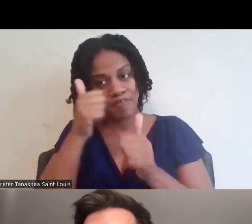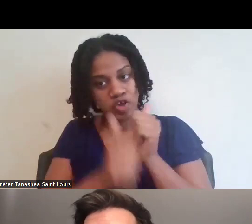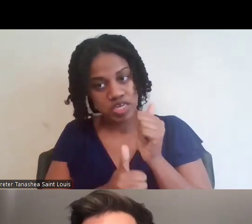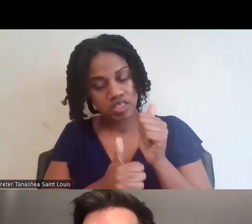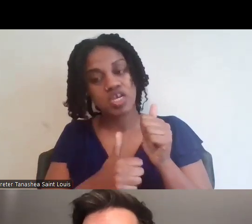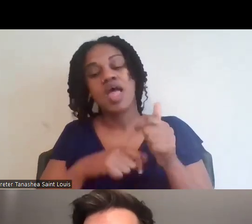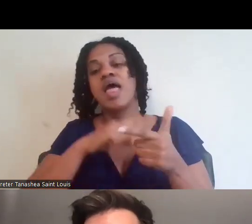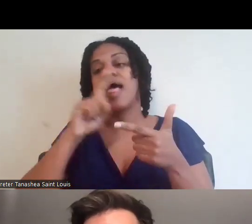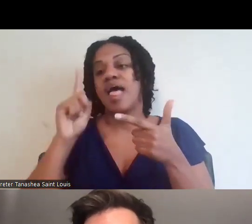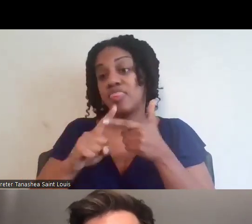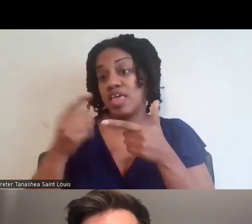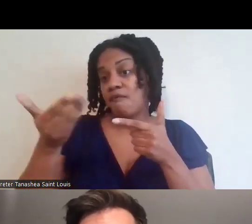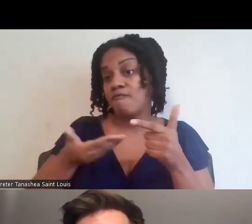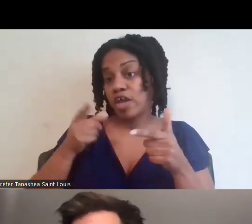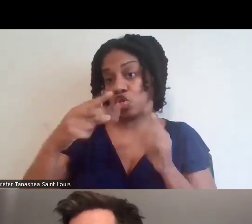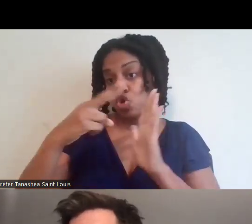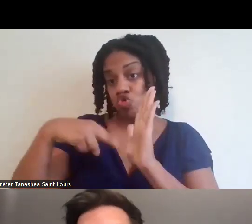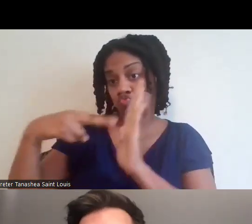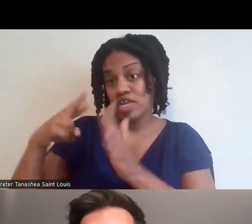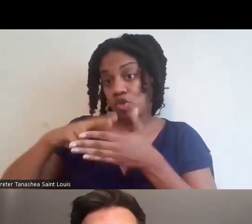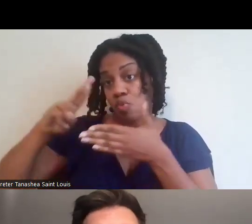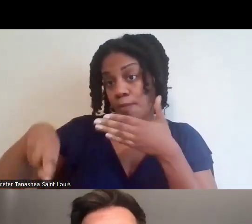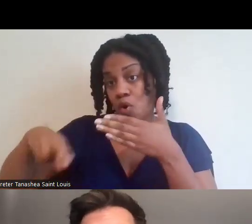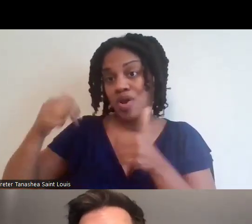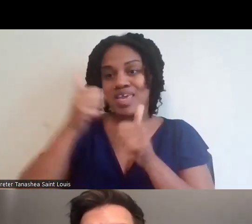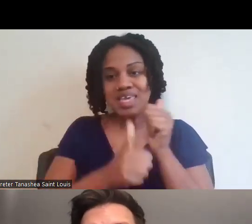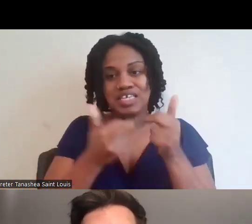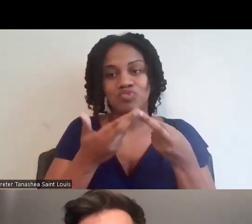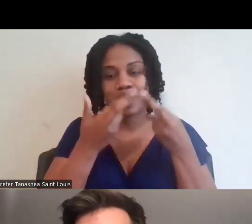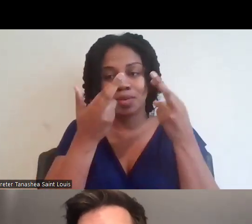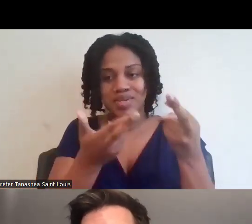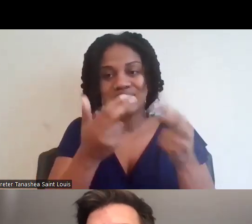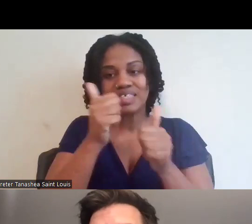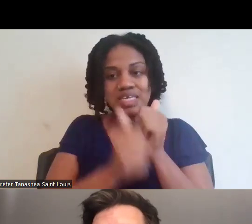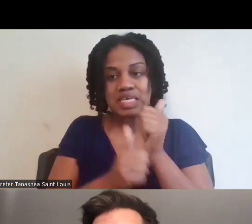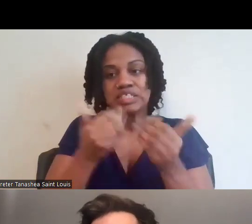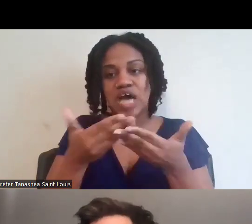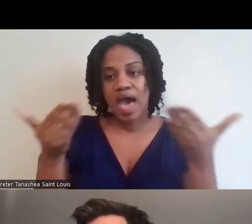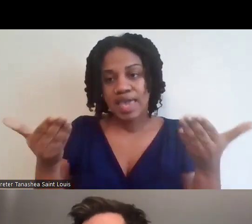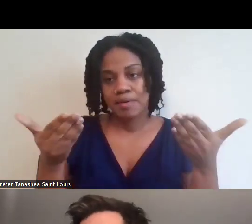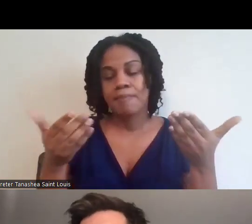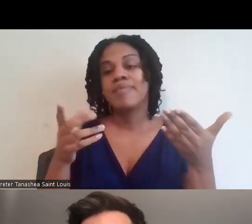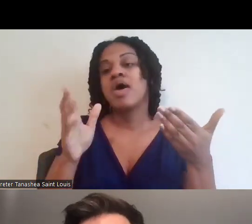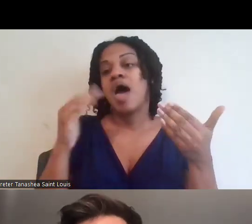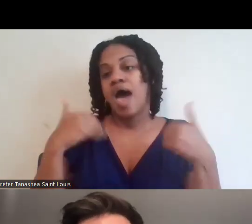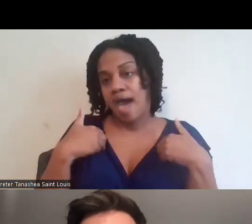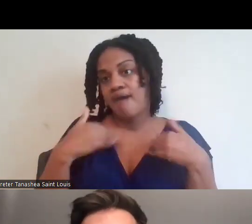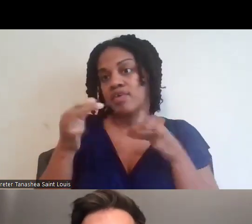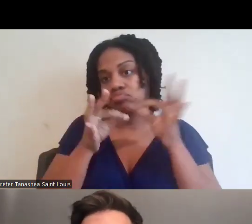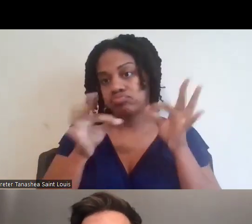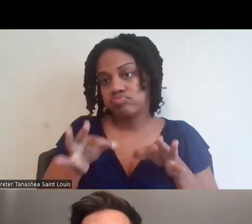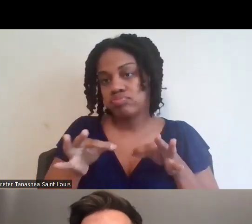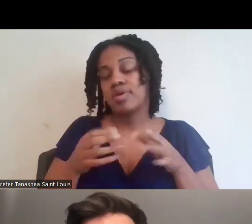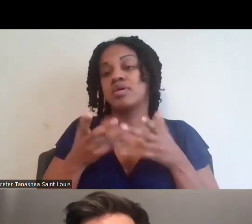then I will invite you to read the report. Each recommendation, each item does have a description.